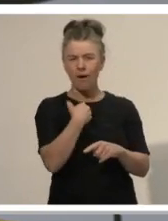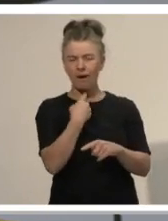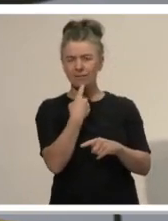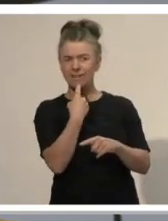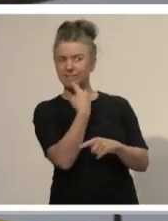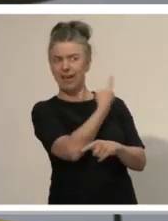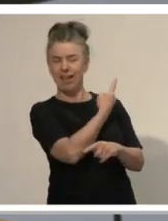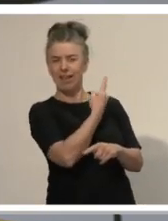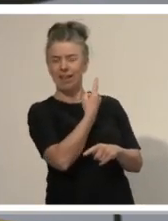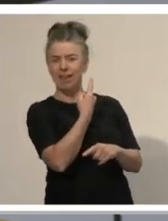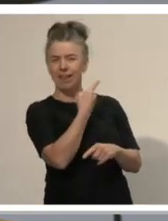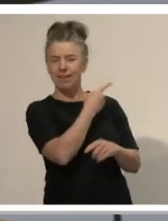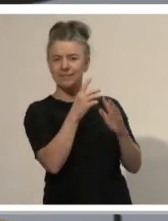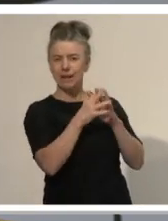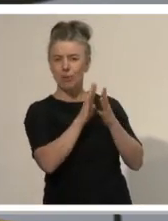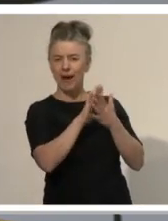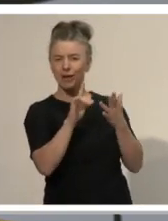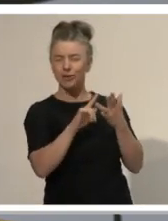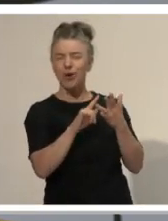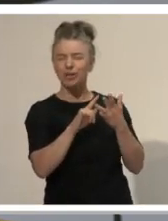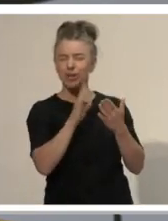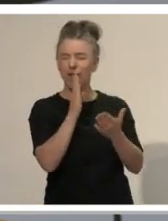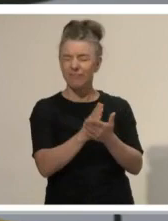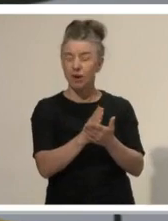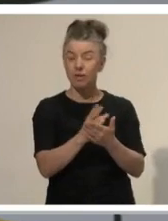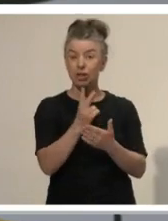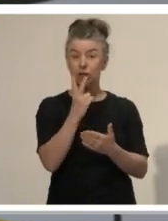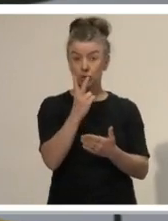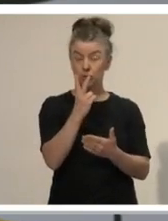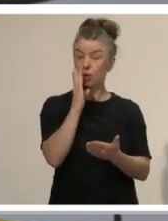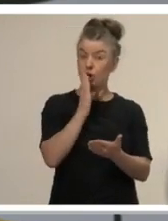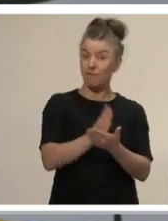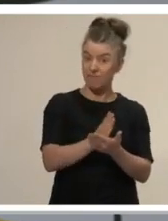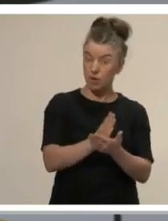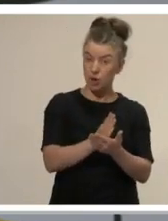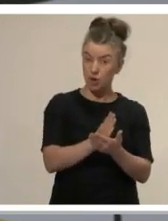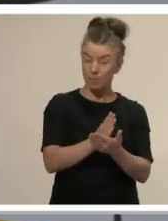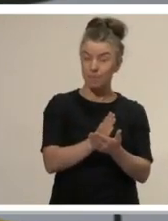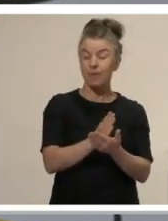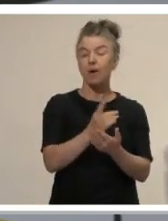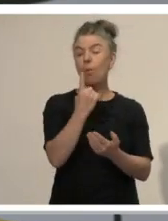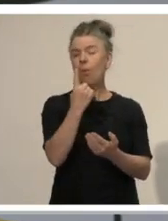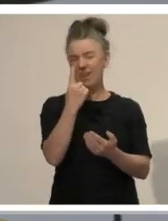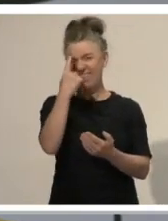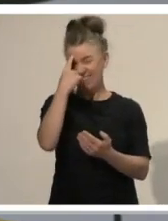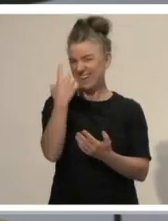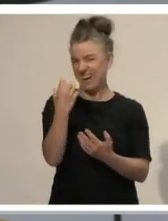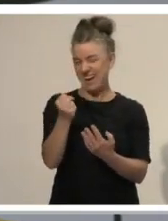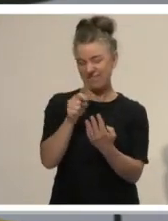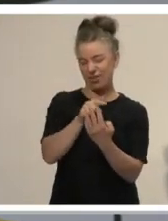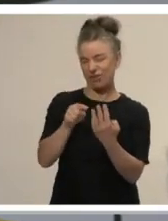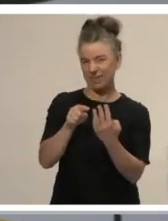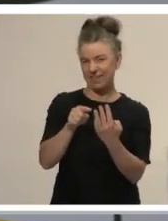accurate. So to report, again, just to reiterate, 2 new confirmed and 1 new probable case. Our